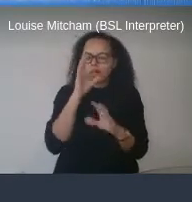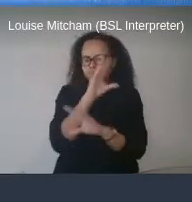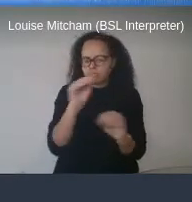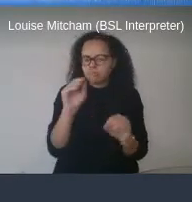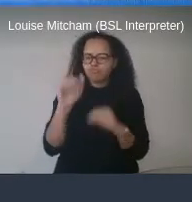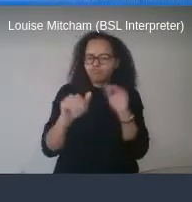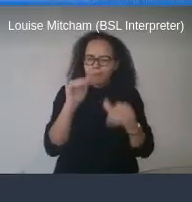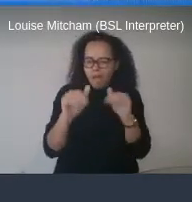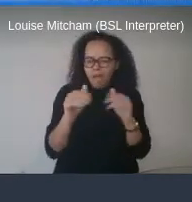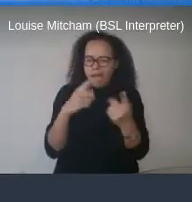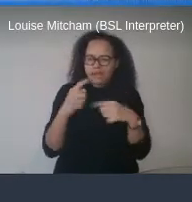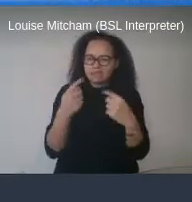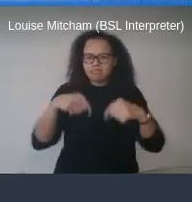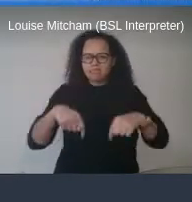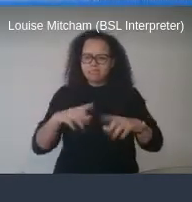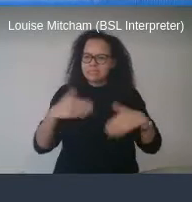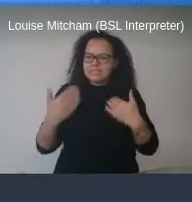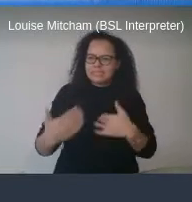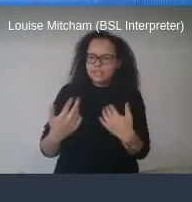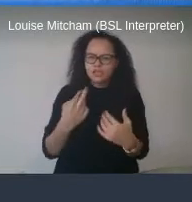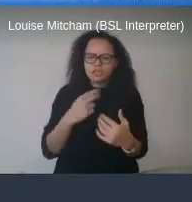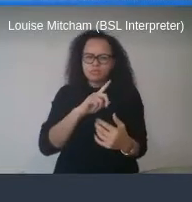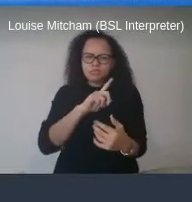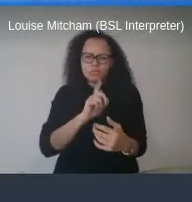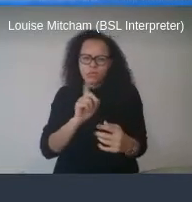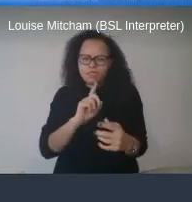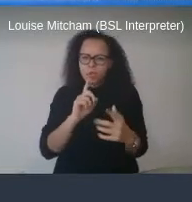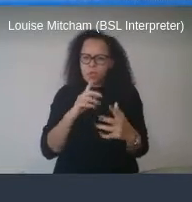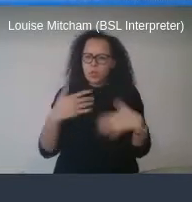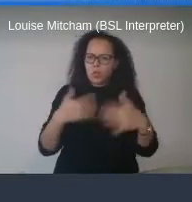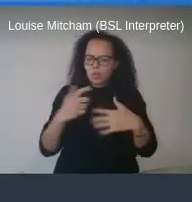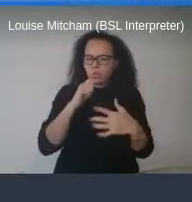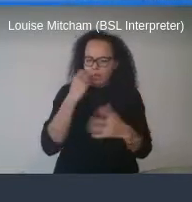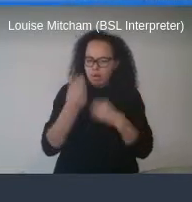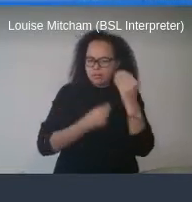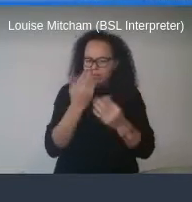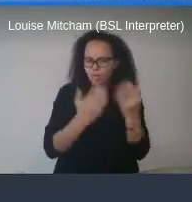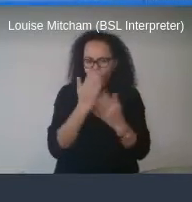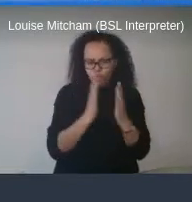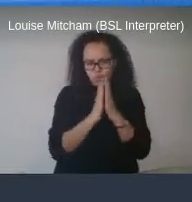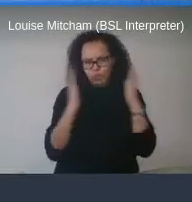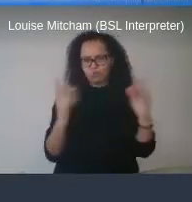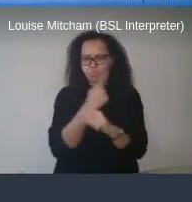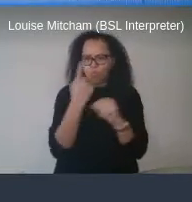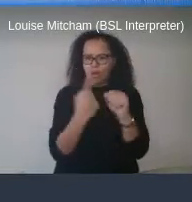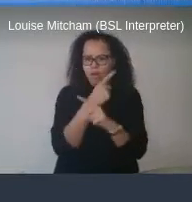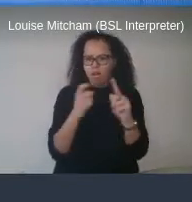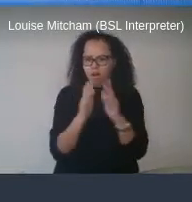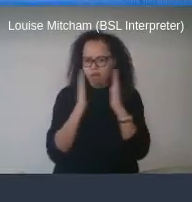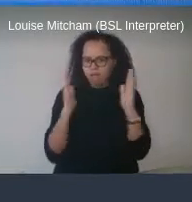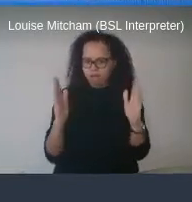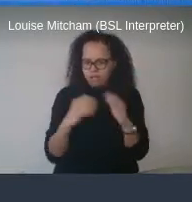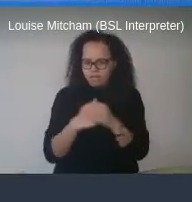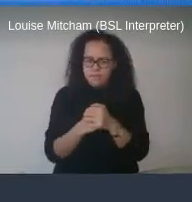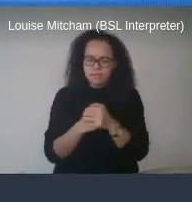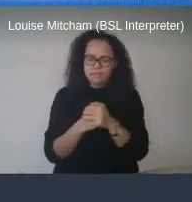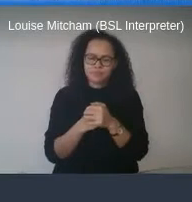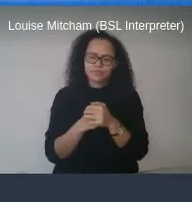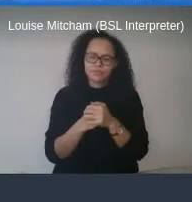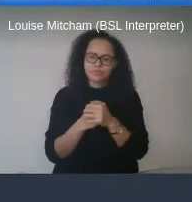the purpose and the setup for the session across the next hour and a half or so. Be a bit